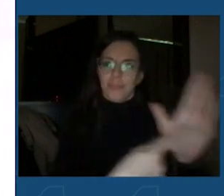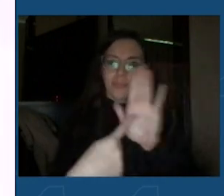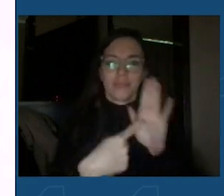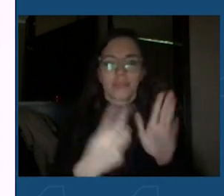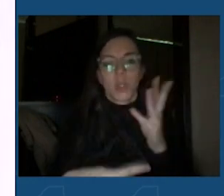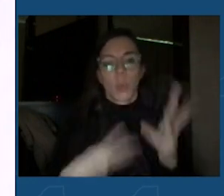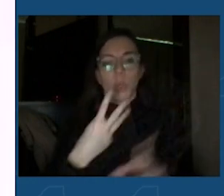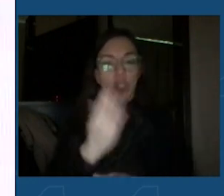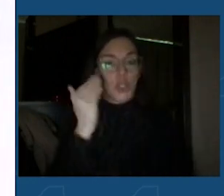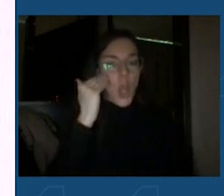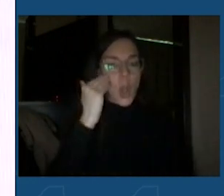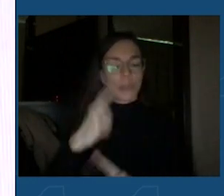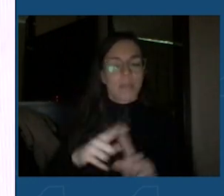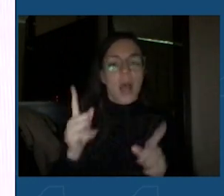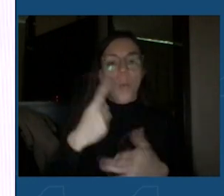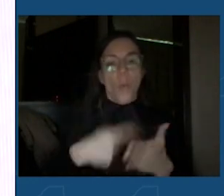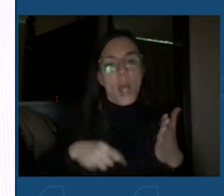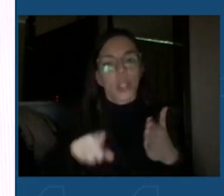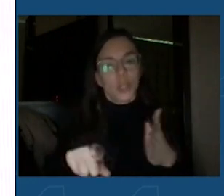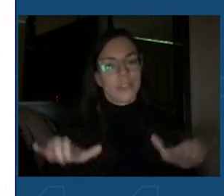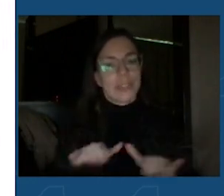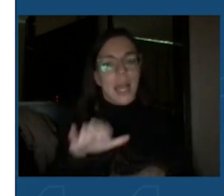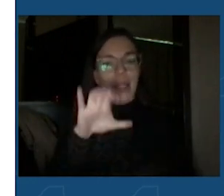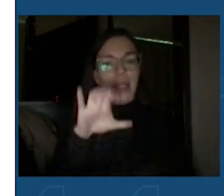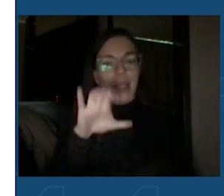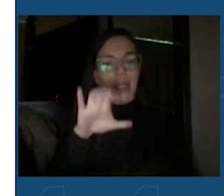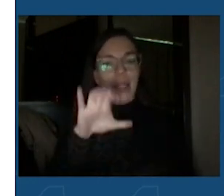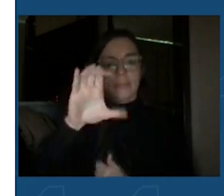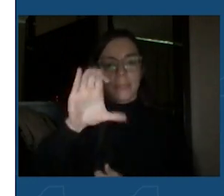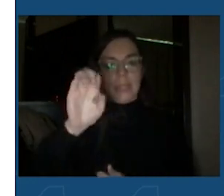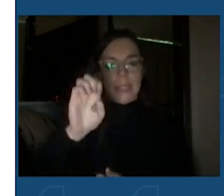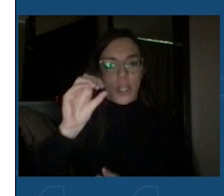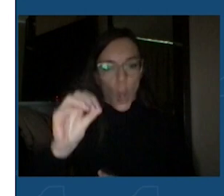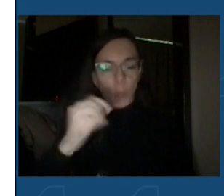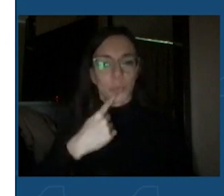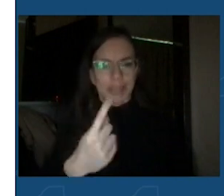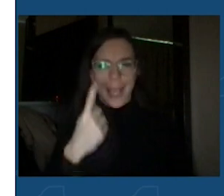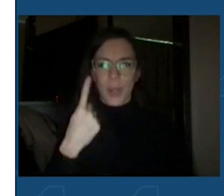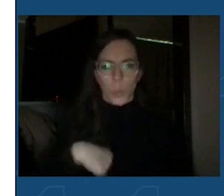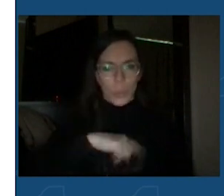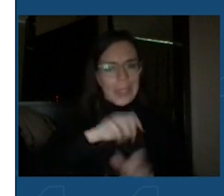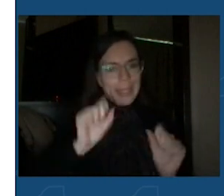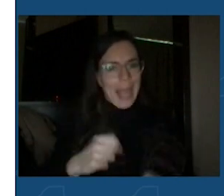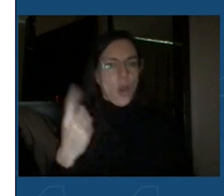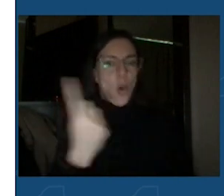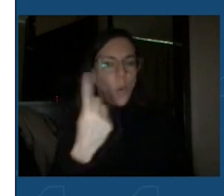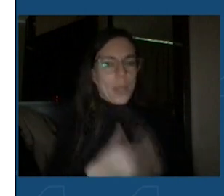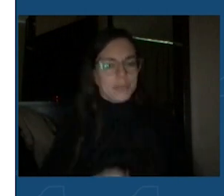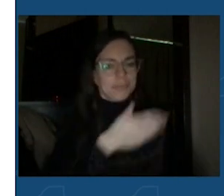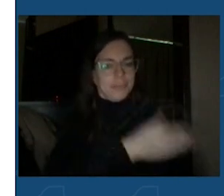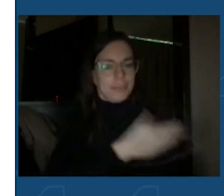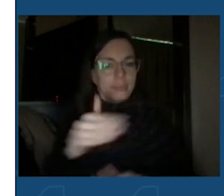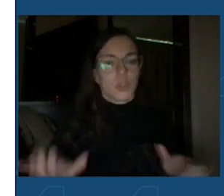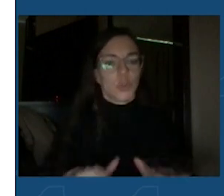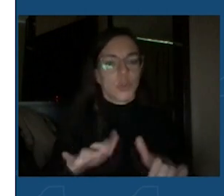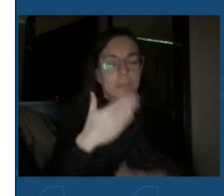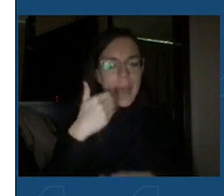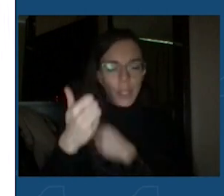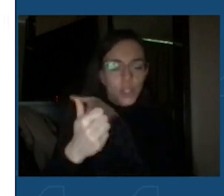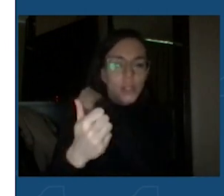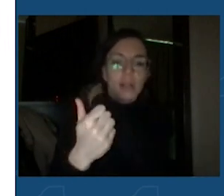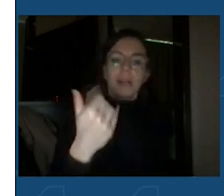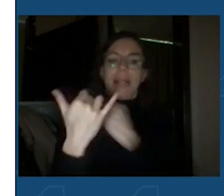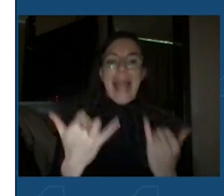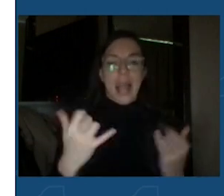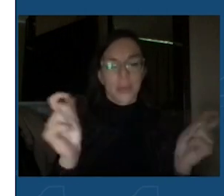done in your time as CEO to say we can always do better, and let's, in the process, celebrate this building, but